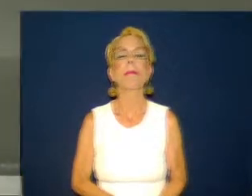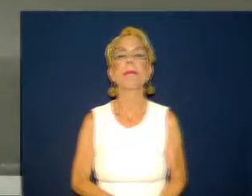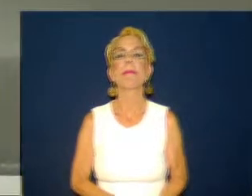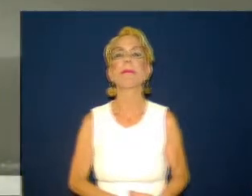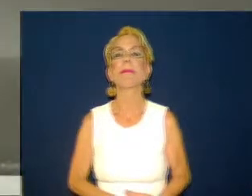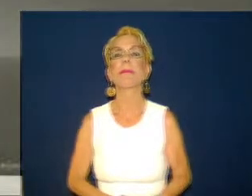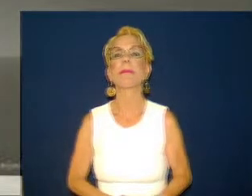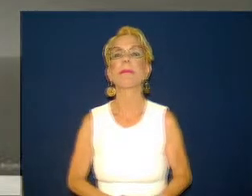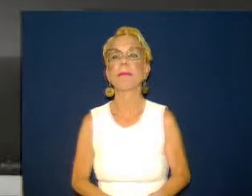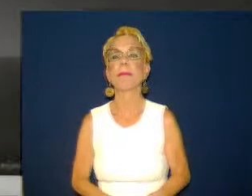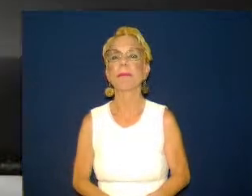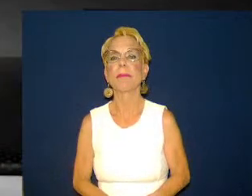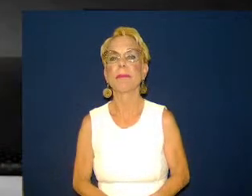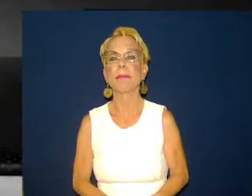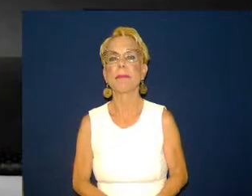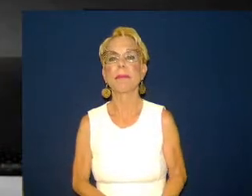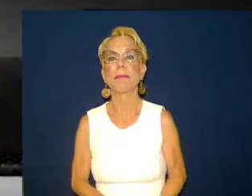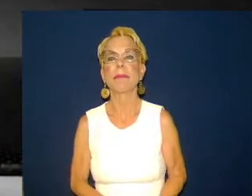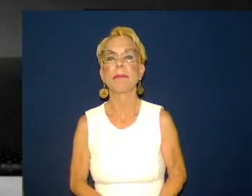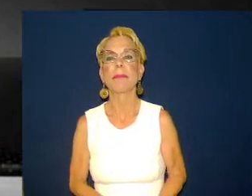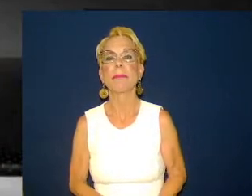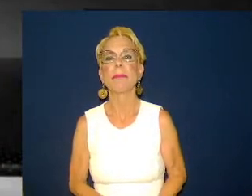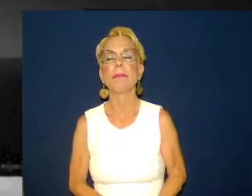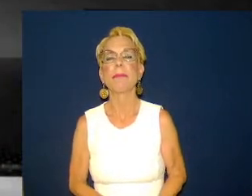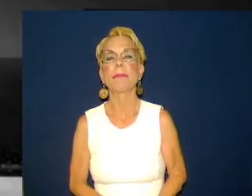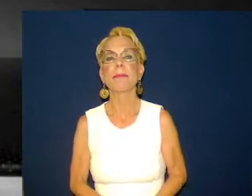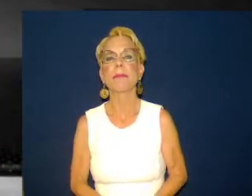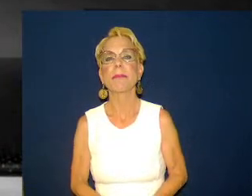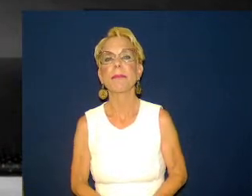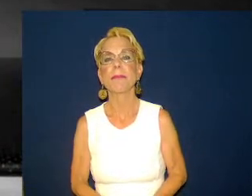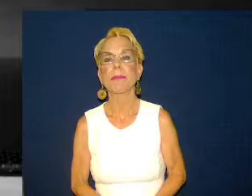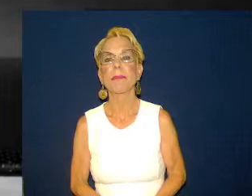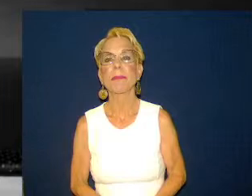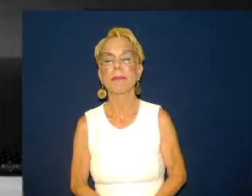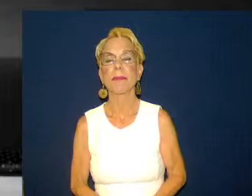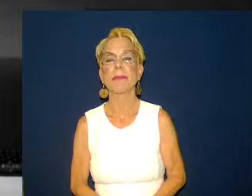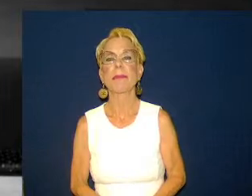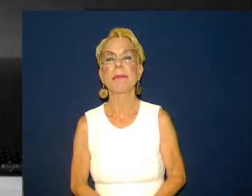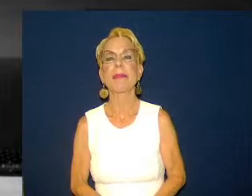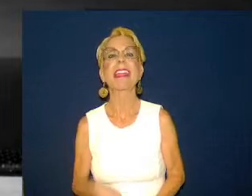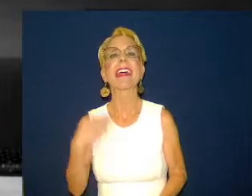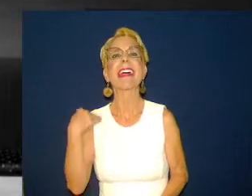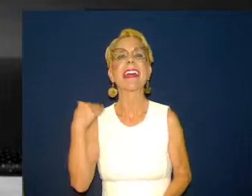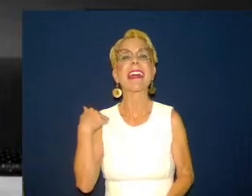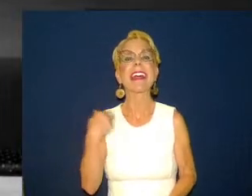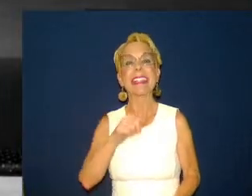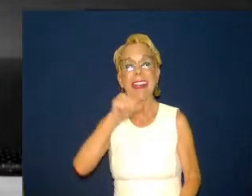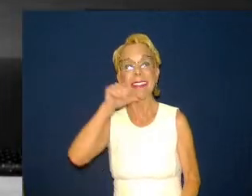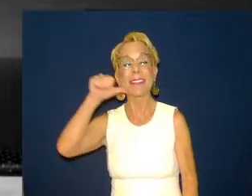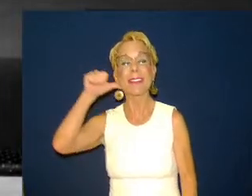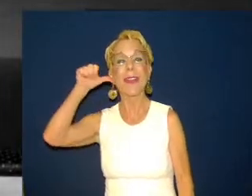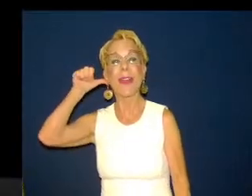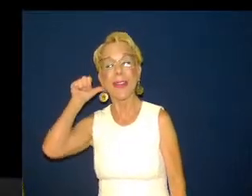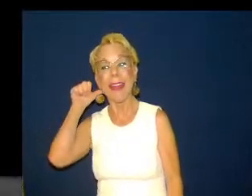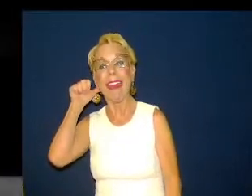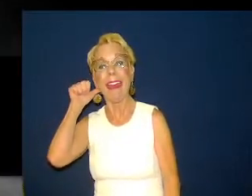I persevered yesterday. I took my bike with my wife and her